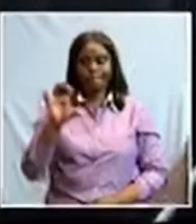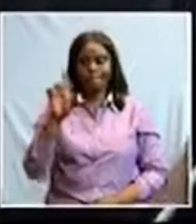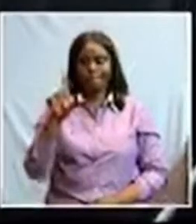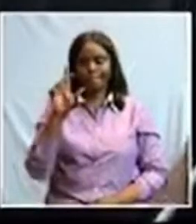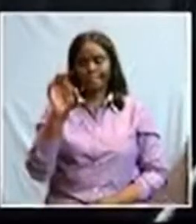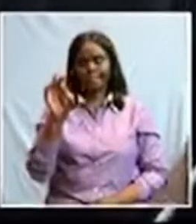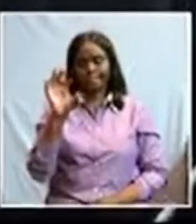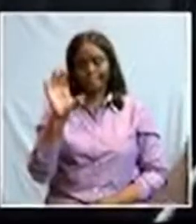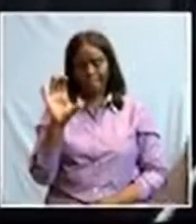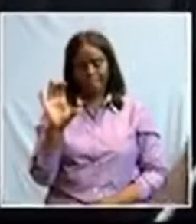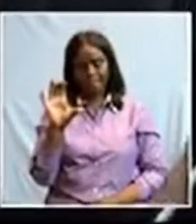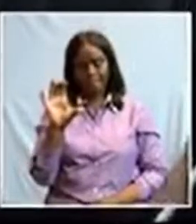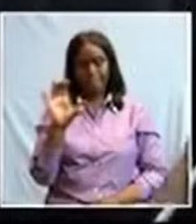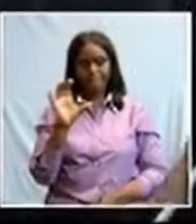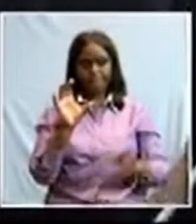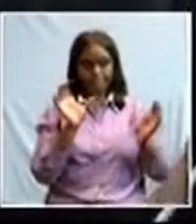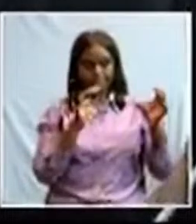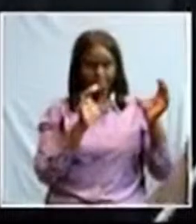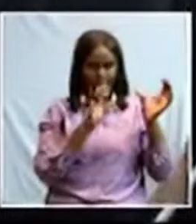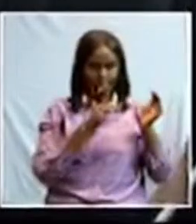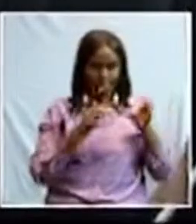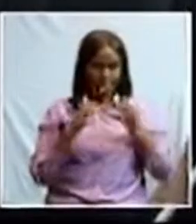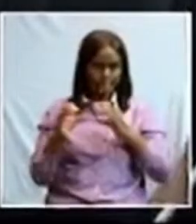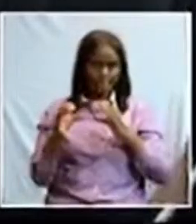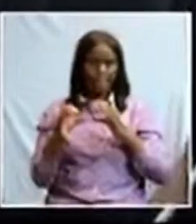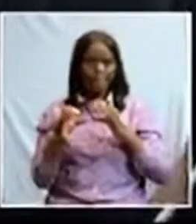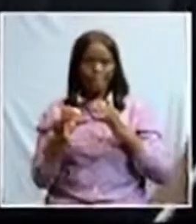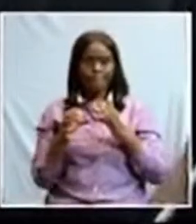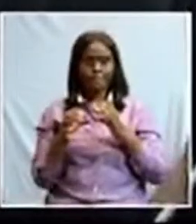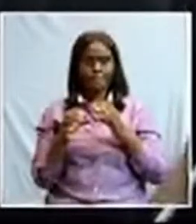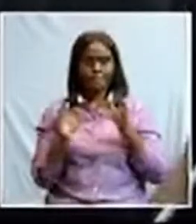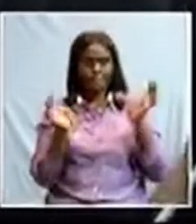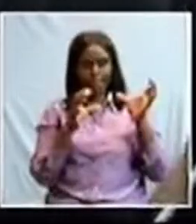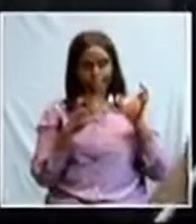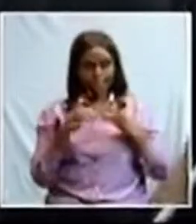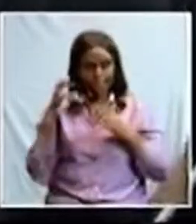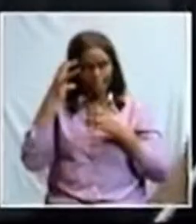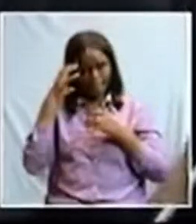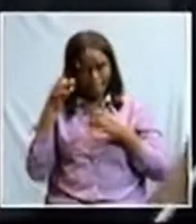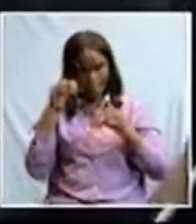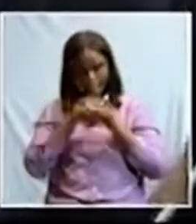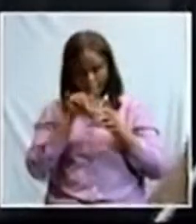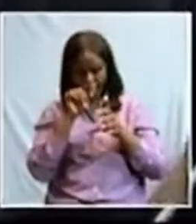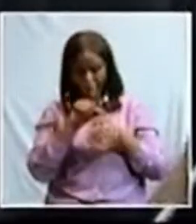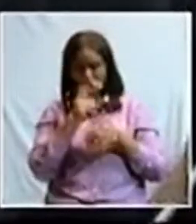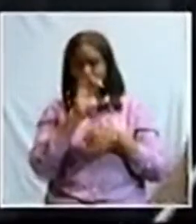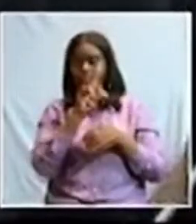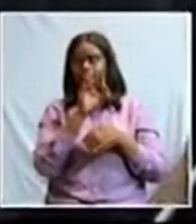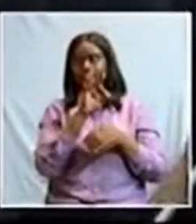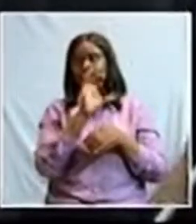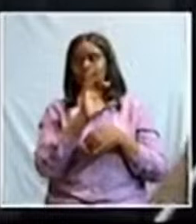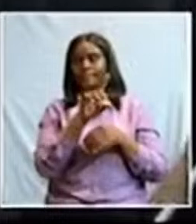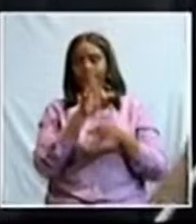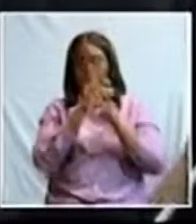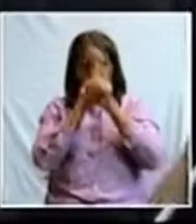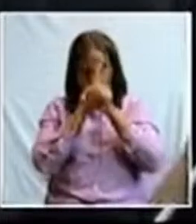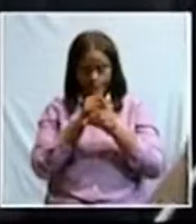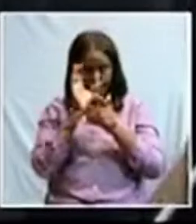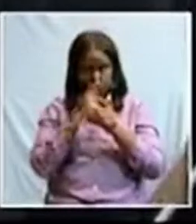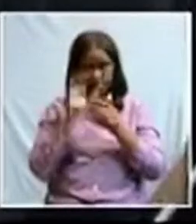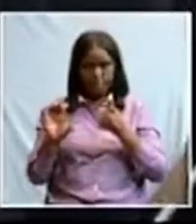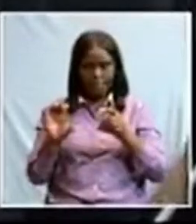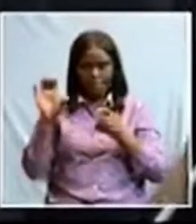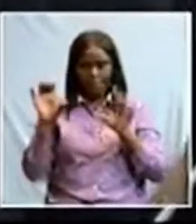CDFC and the Council, because the Council officers are part of the CDFC, we decided to